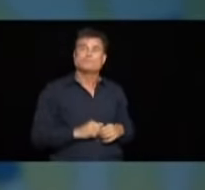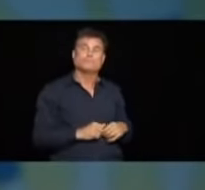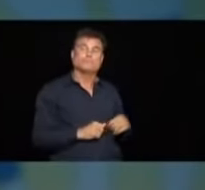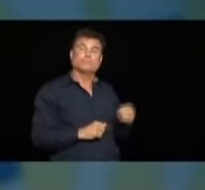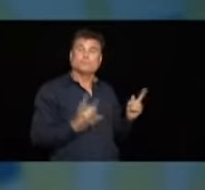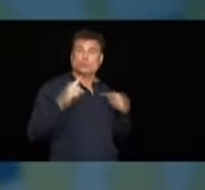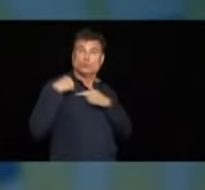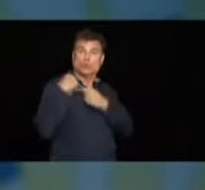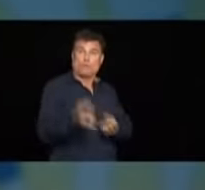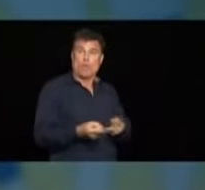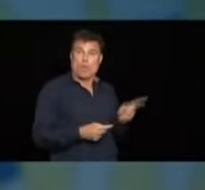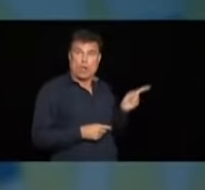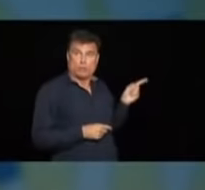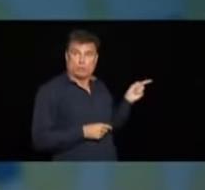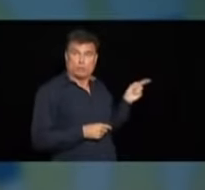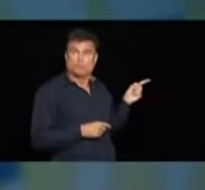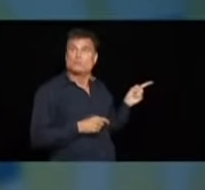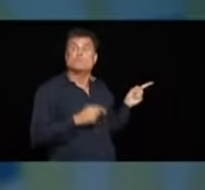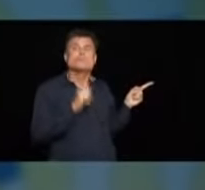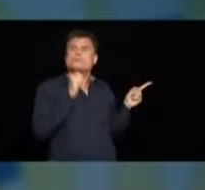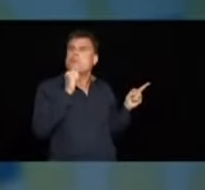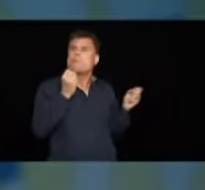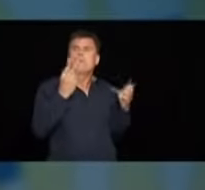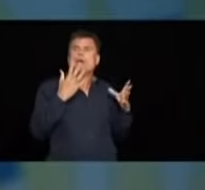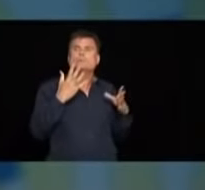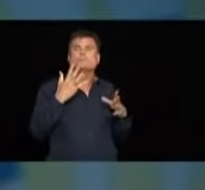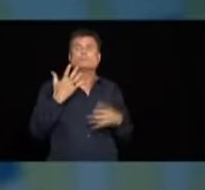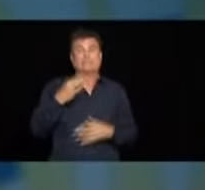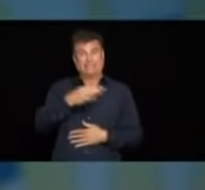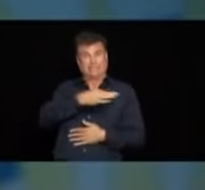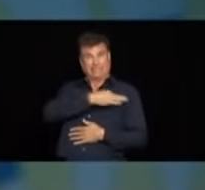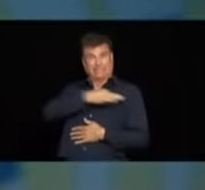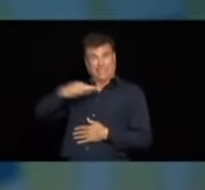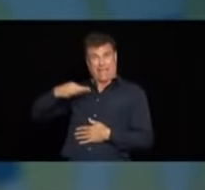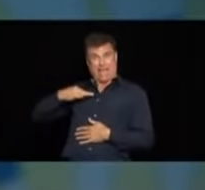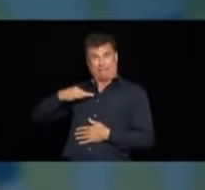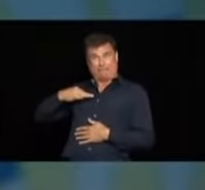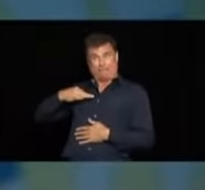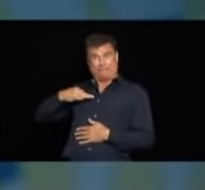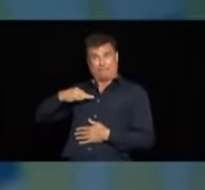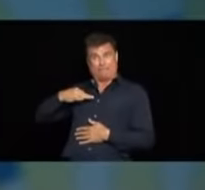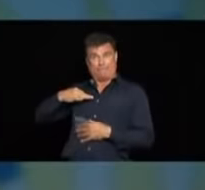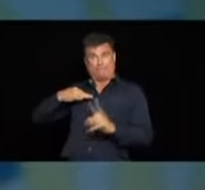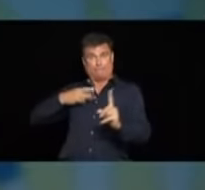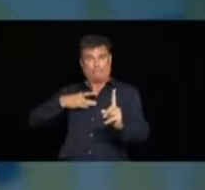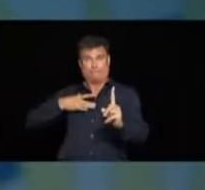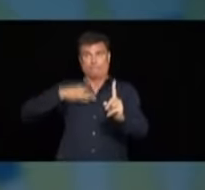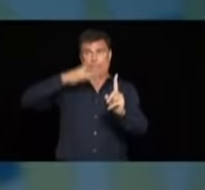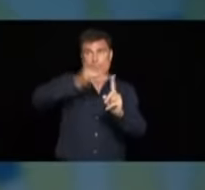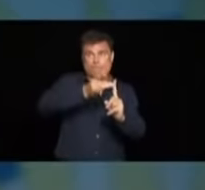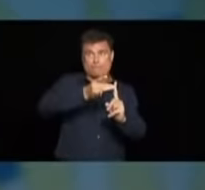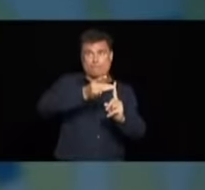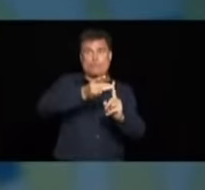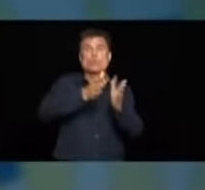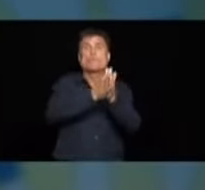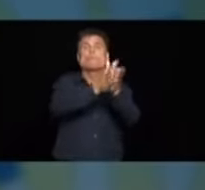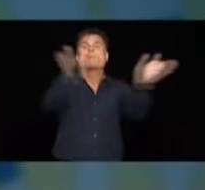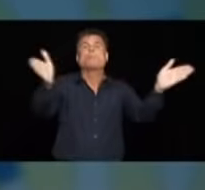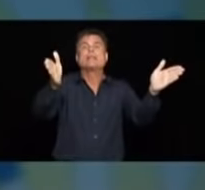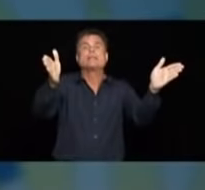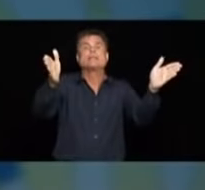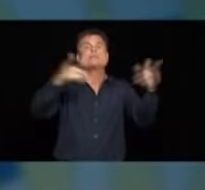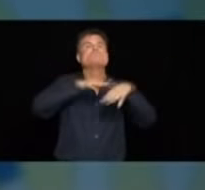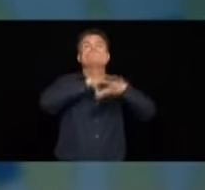the public in many settings. The blue here, where we call other settings, it reflects things